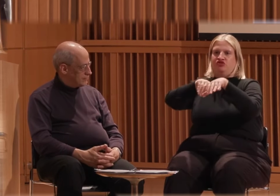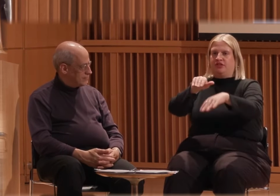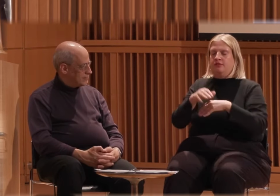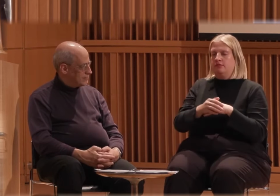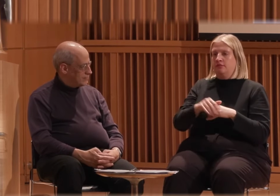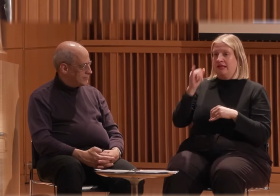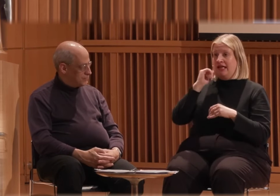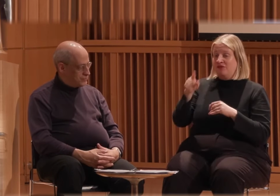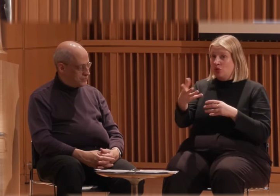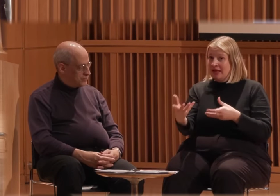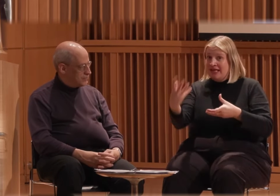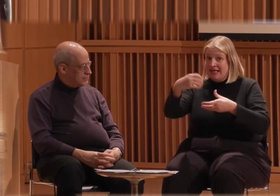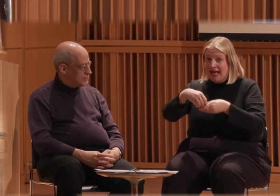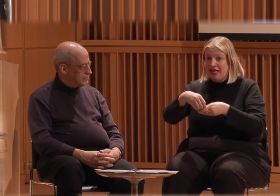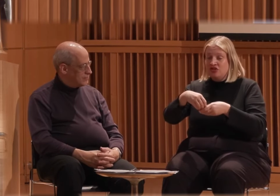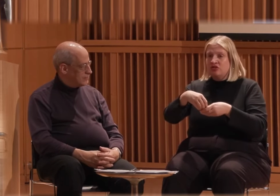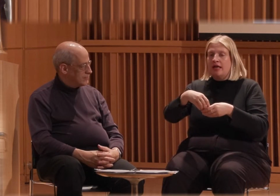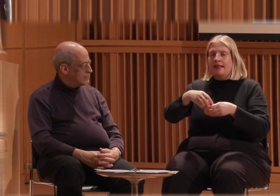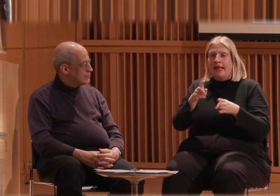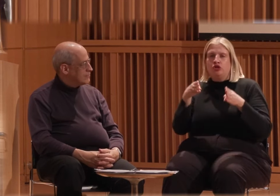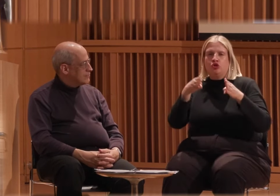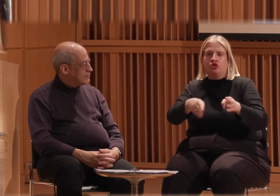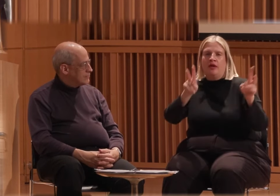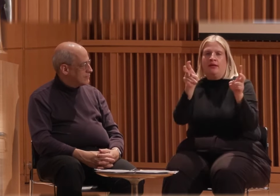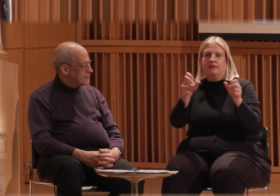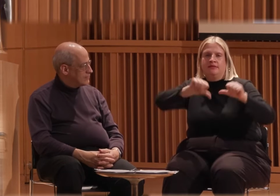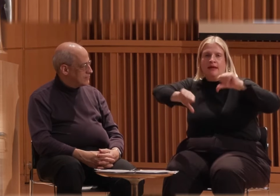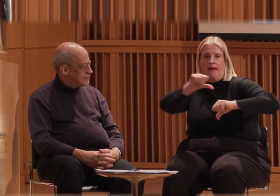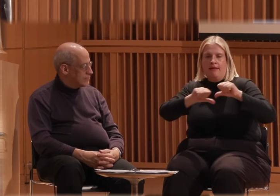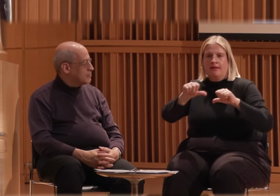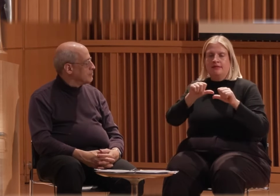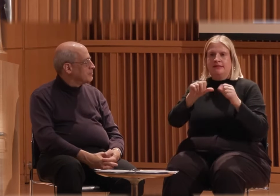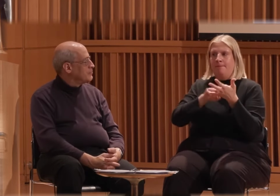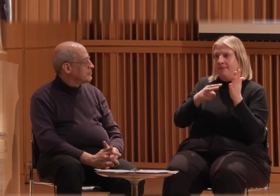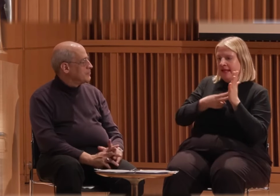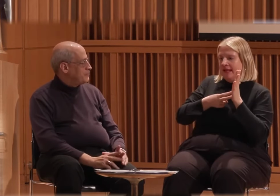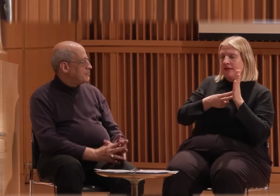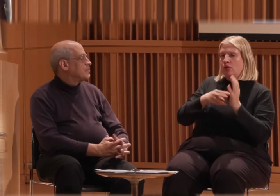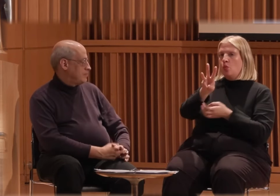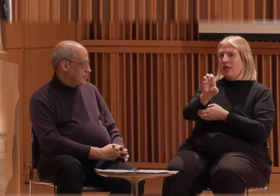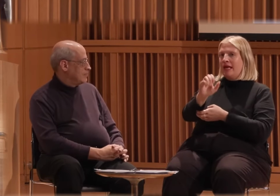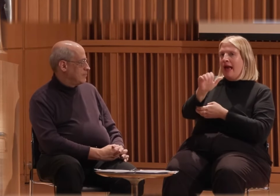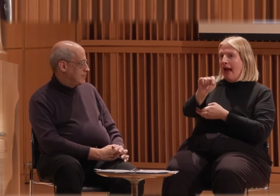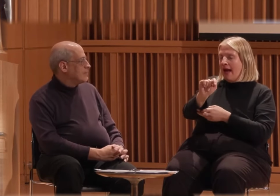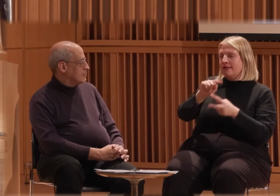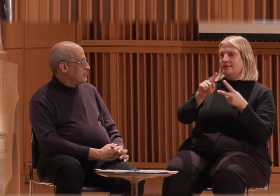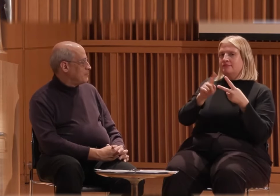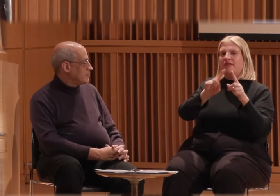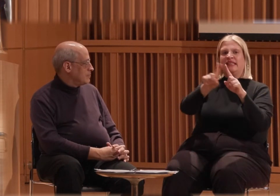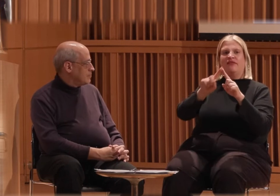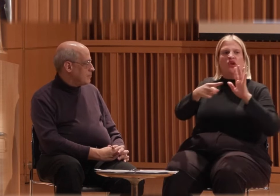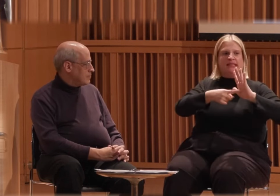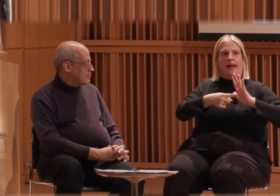you engage in the sorts of street science that you were talking about vis-a-vis We Act and the different examples